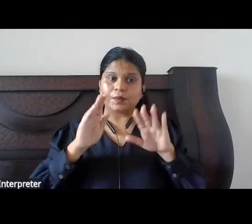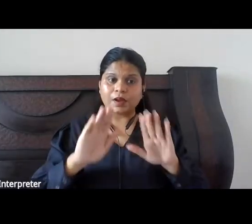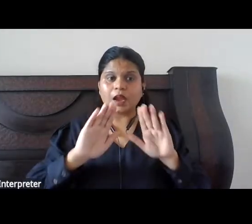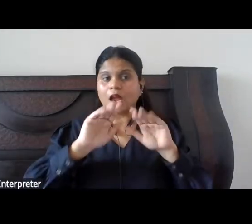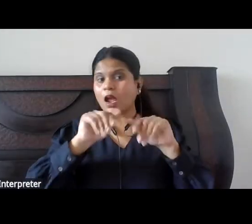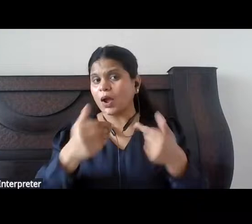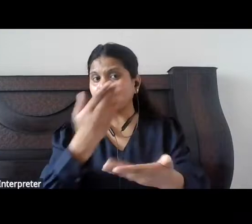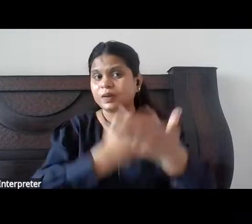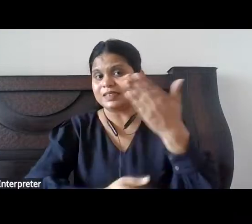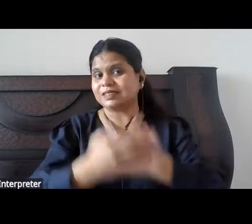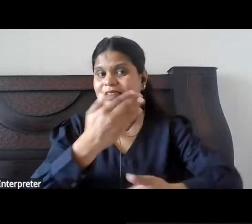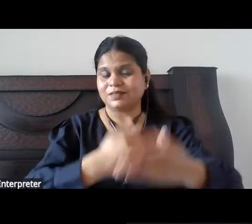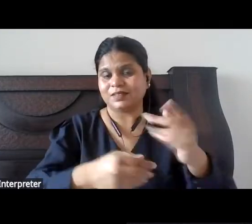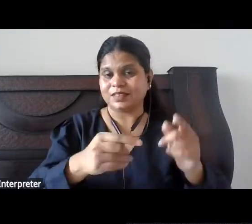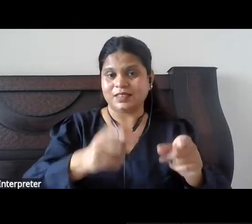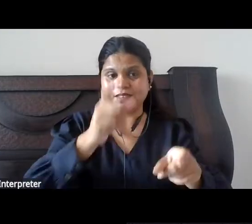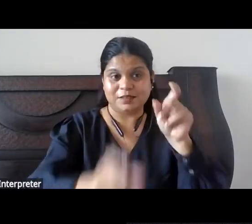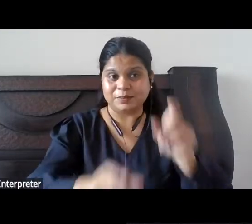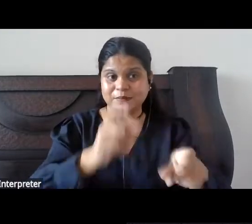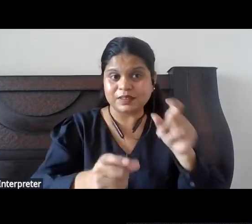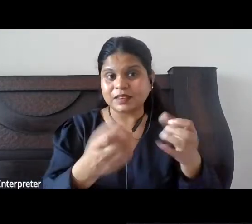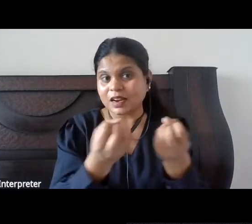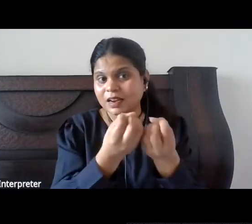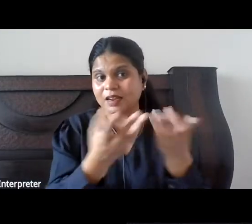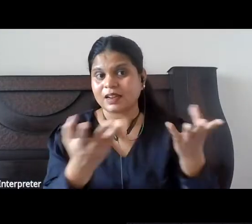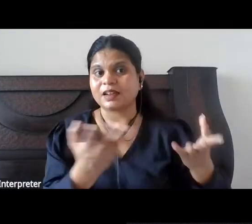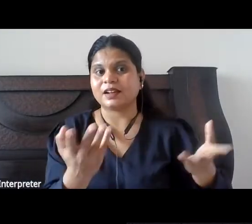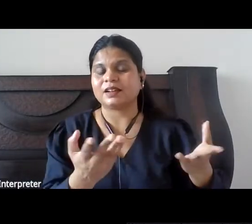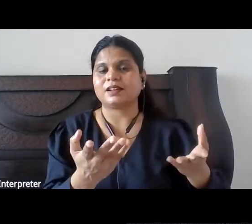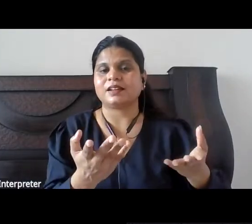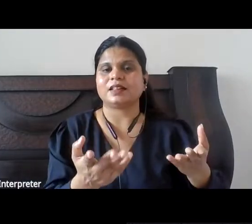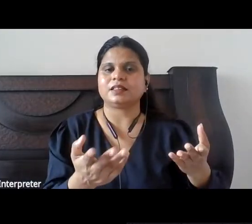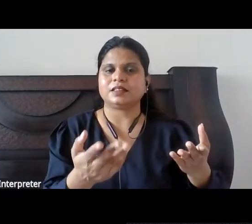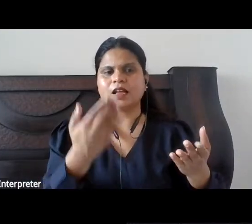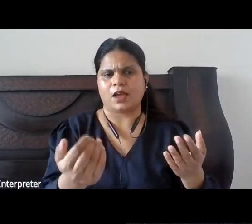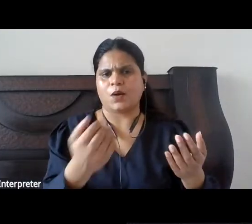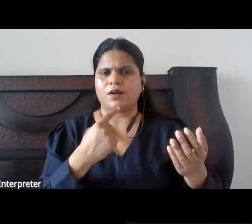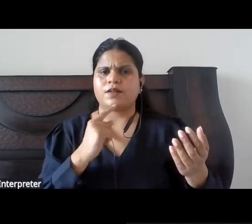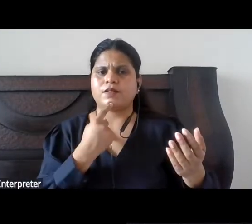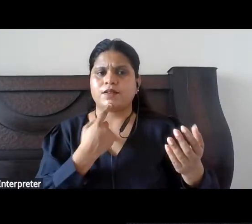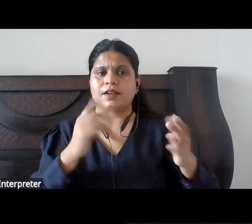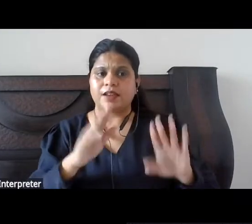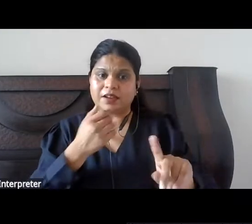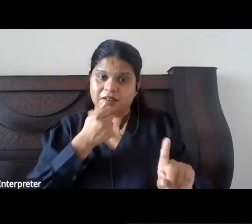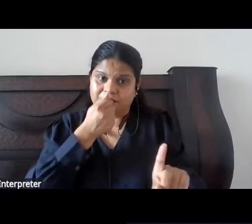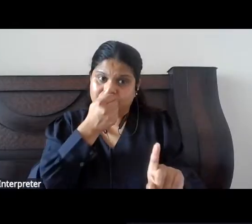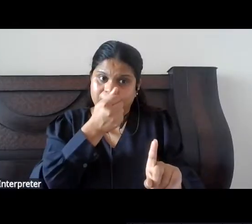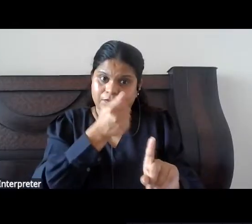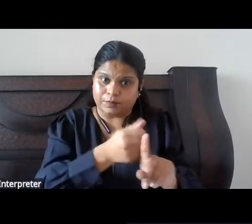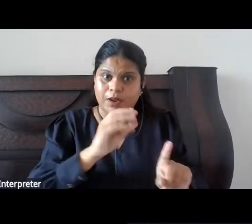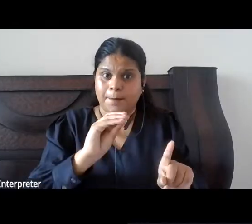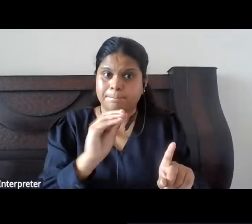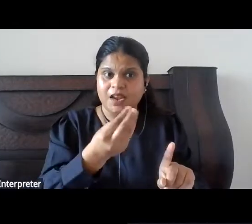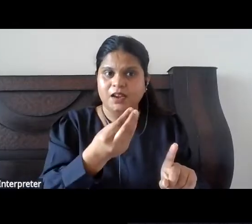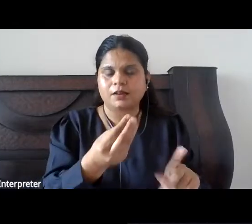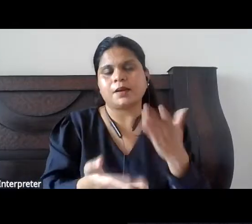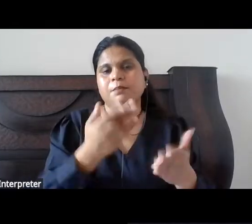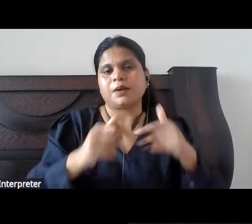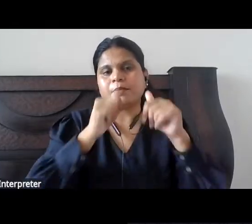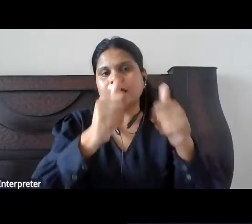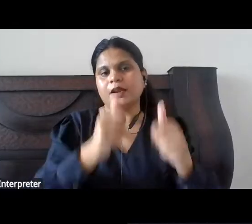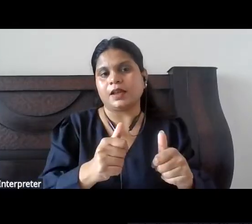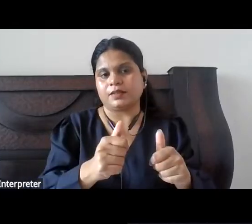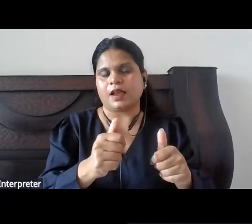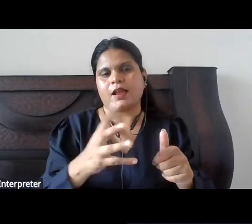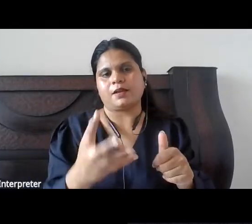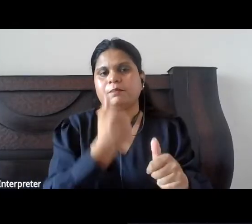How much effective will this be? If they had been effective, we would have got better results in 2011